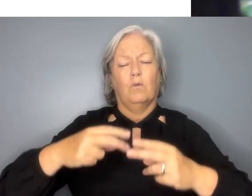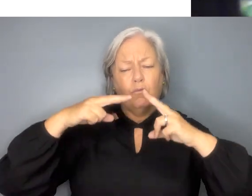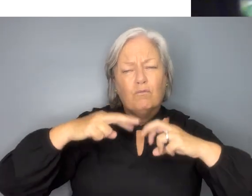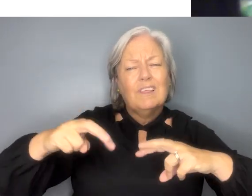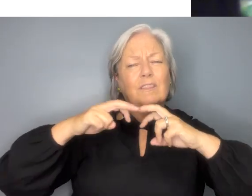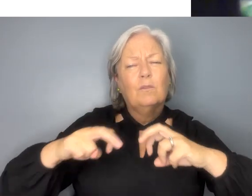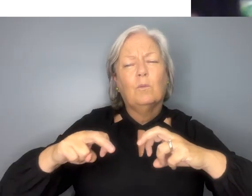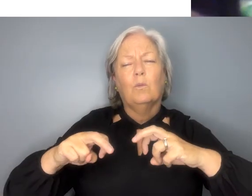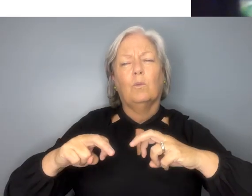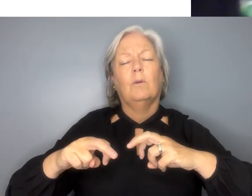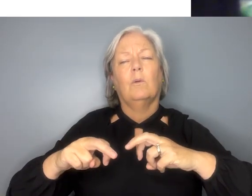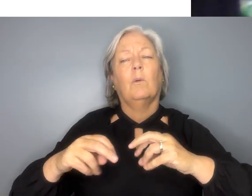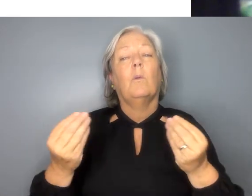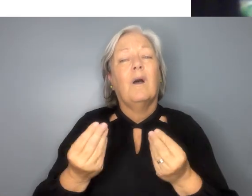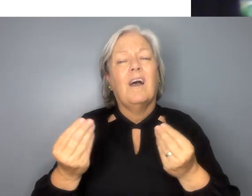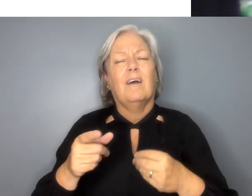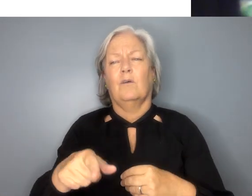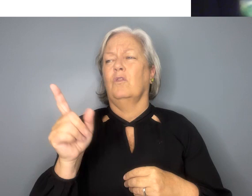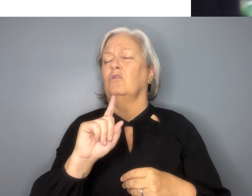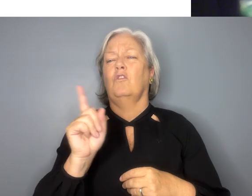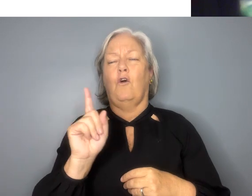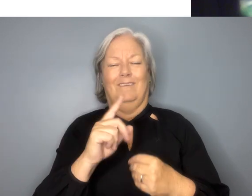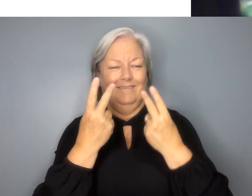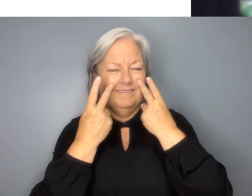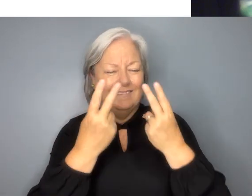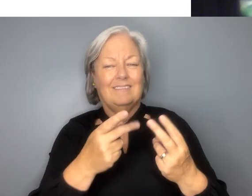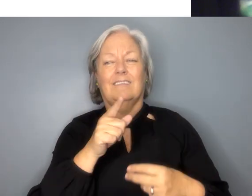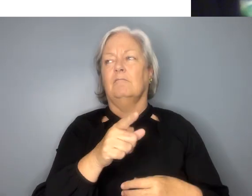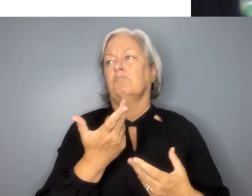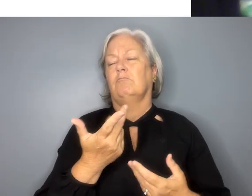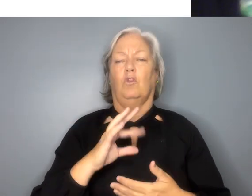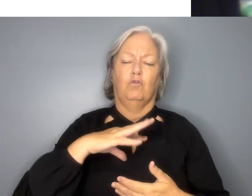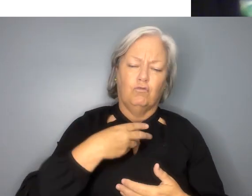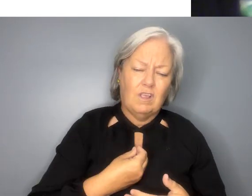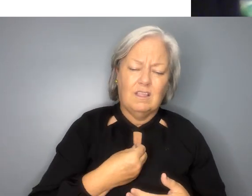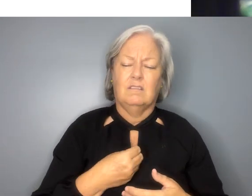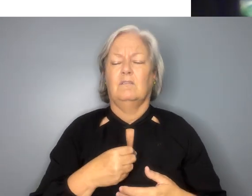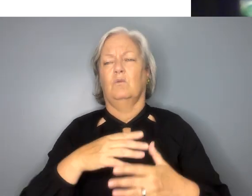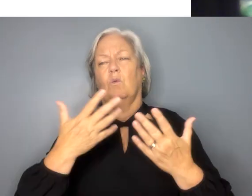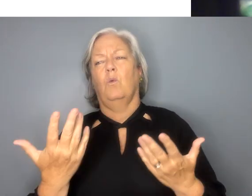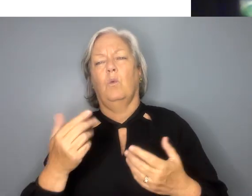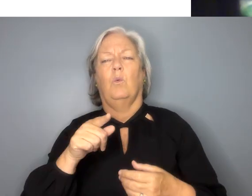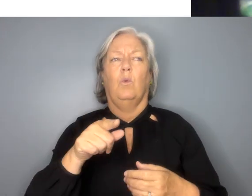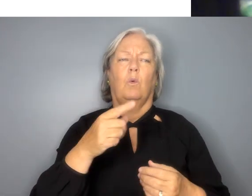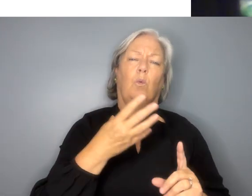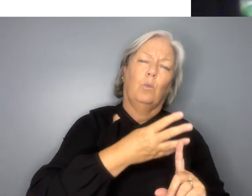place because there aren't visible queer, trans,